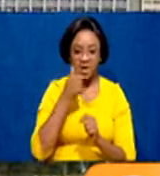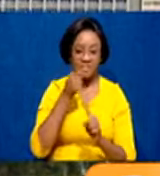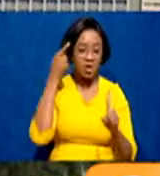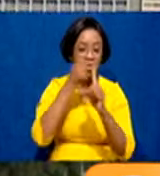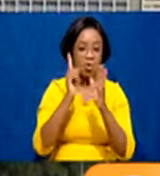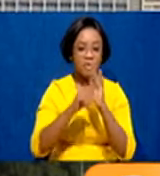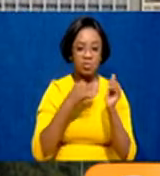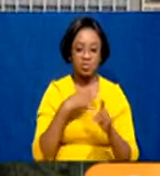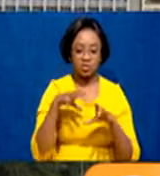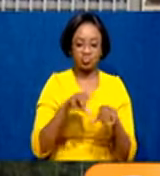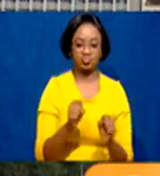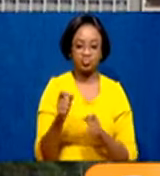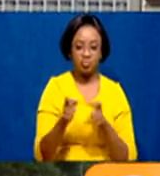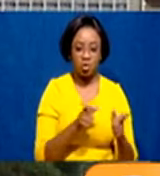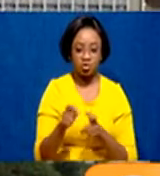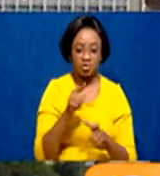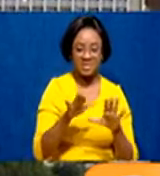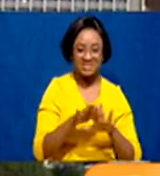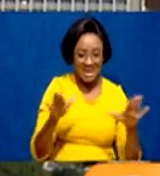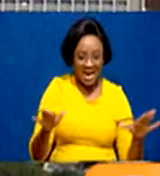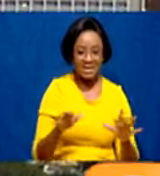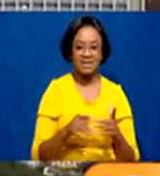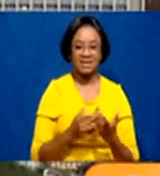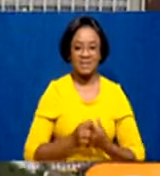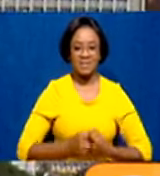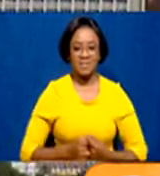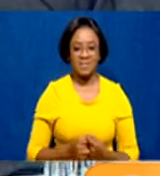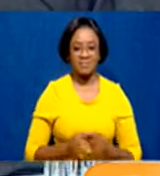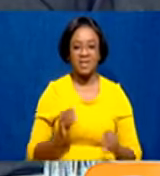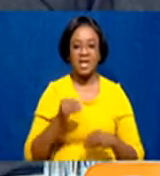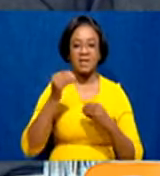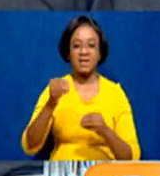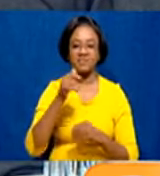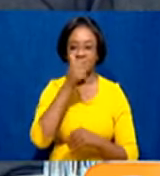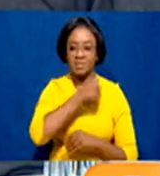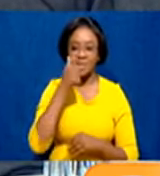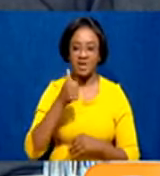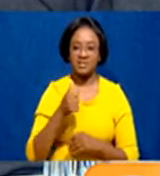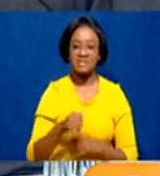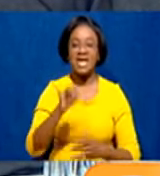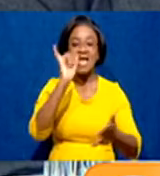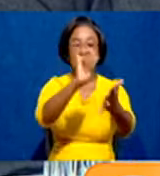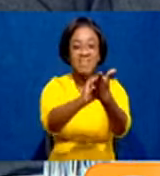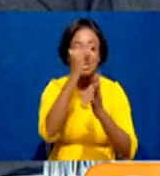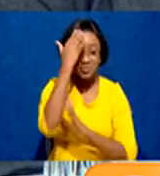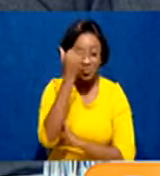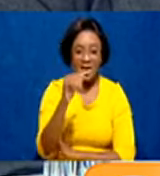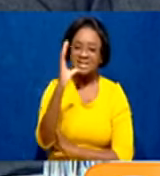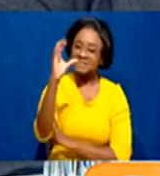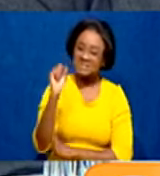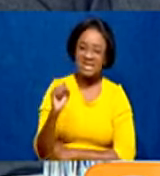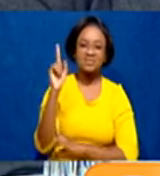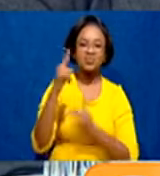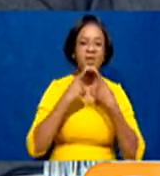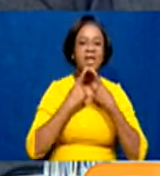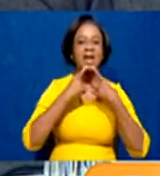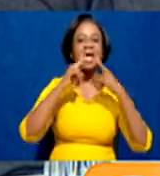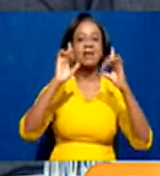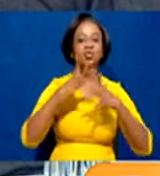land within Nairobi's central business district to private entities. That is why, Madam CS, the question of declaration of interest